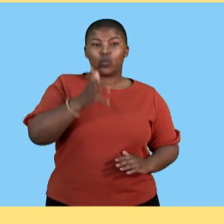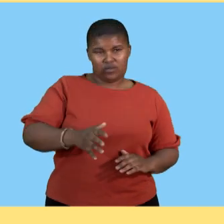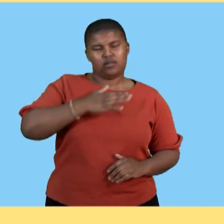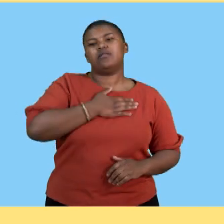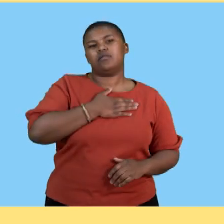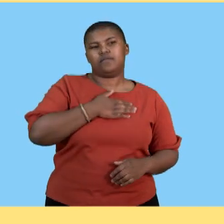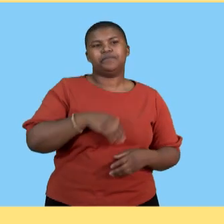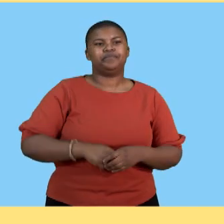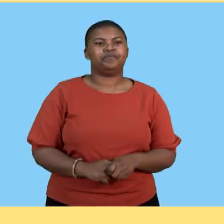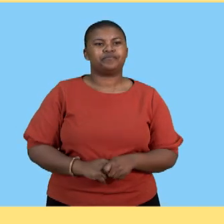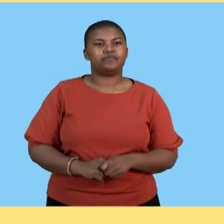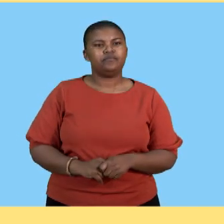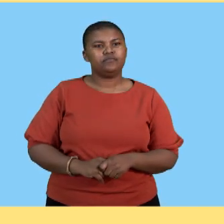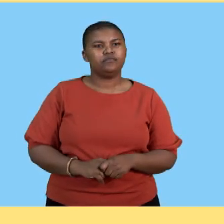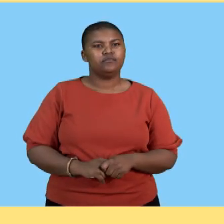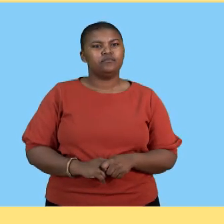commission income.